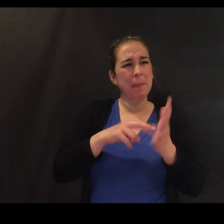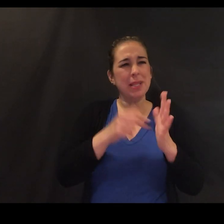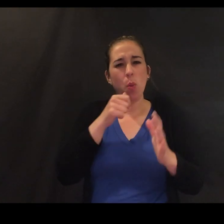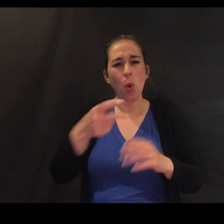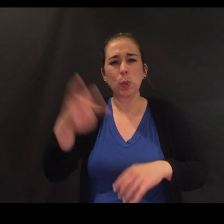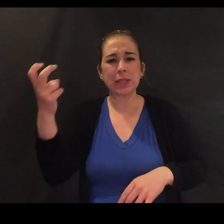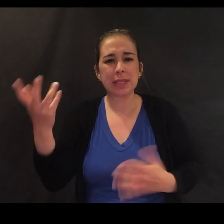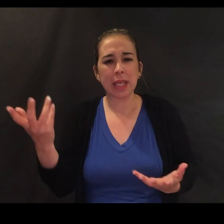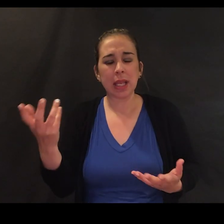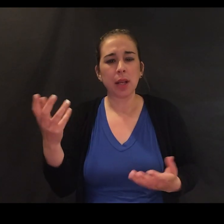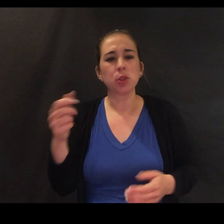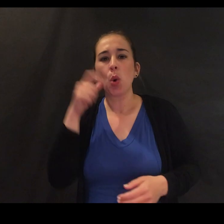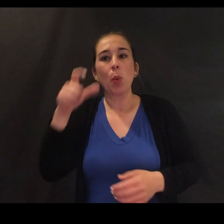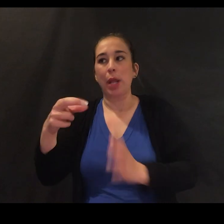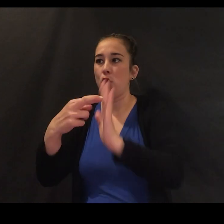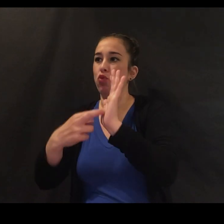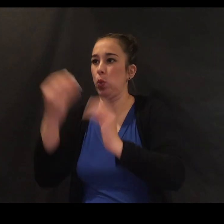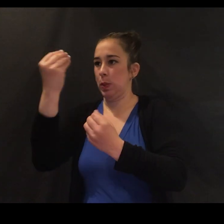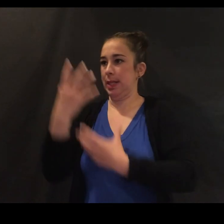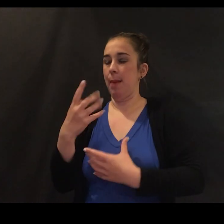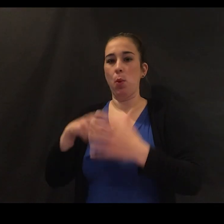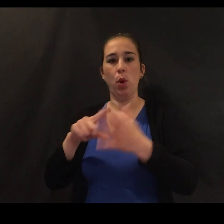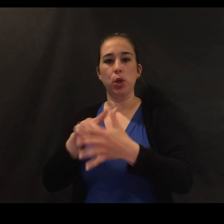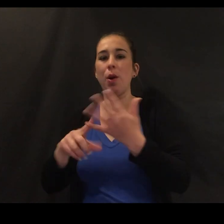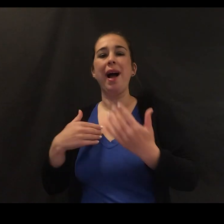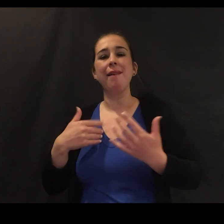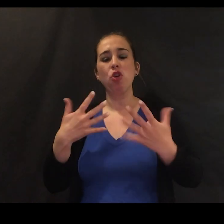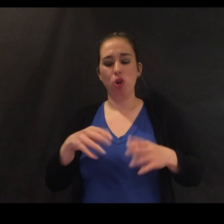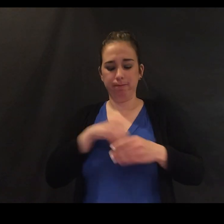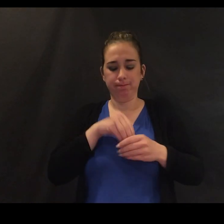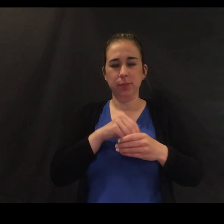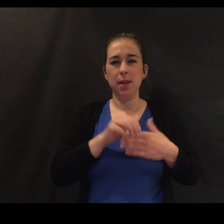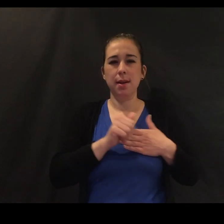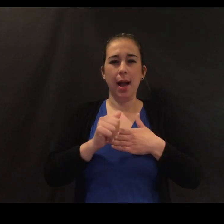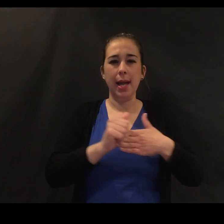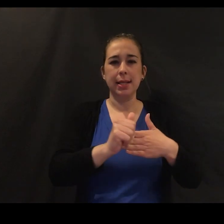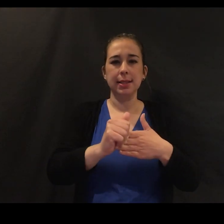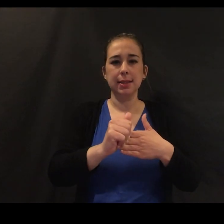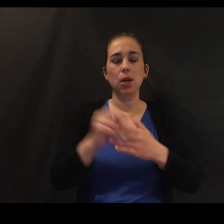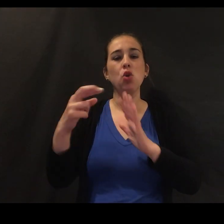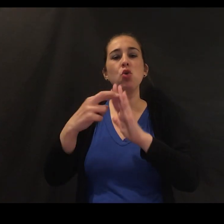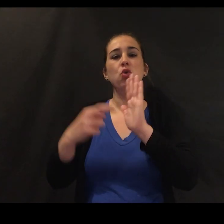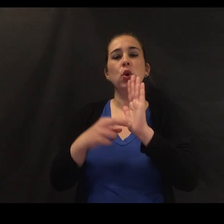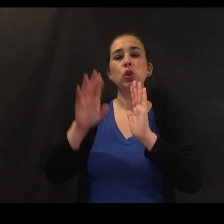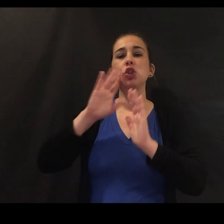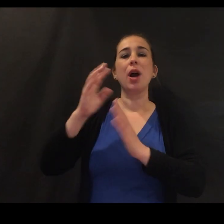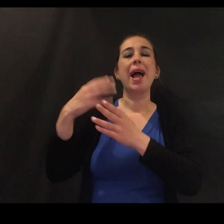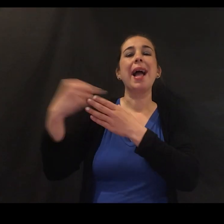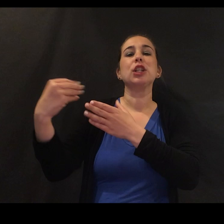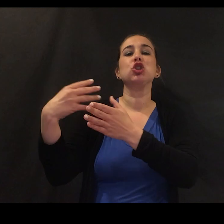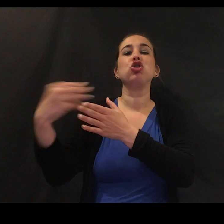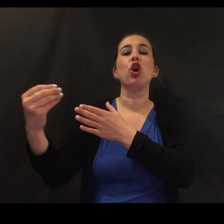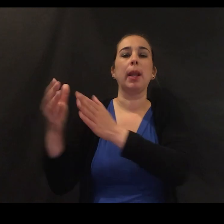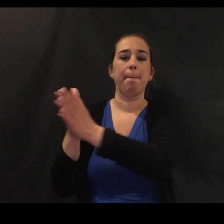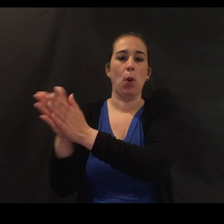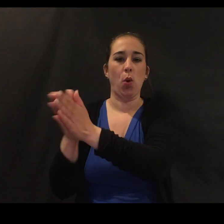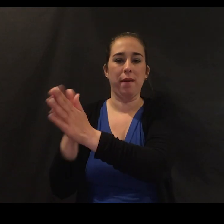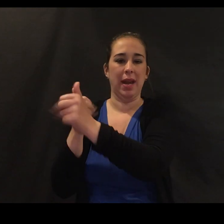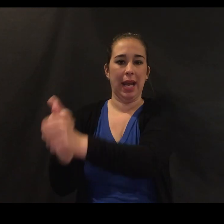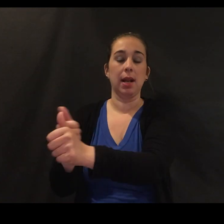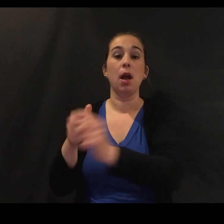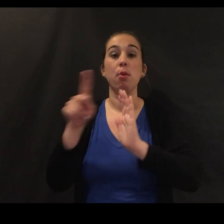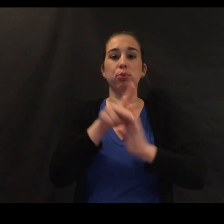I have a guidance inside of me that is internal. All rules are externally motivated things. Principles are